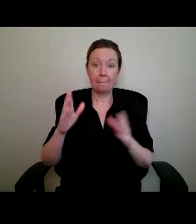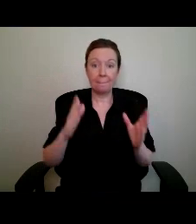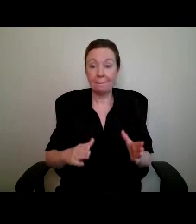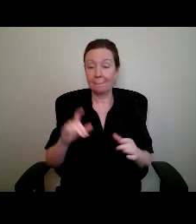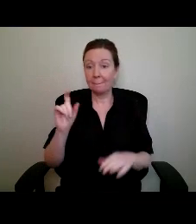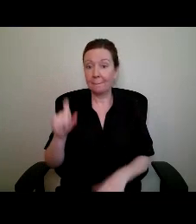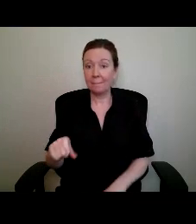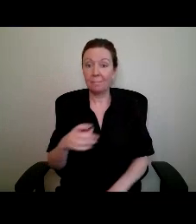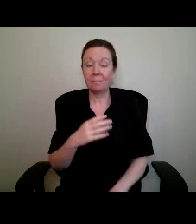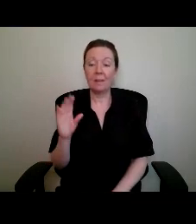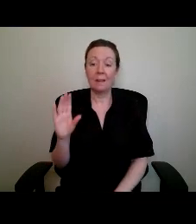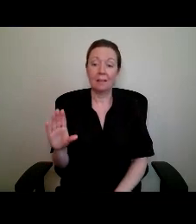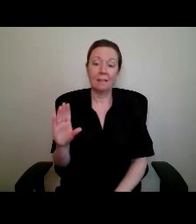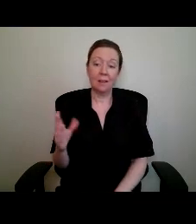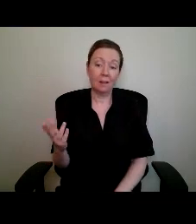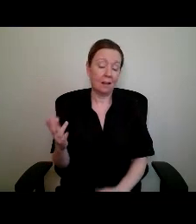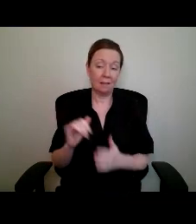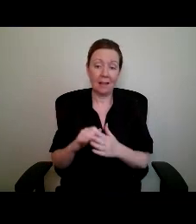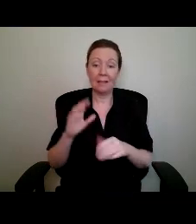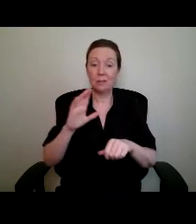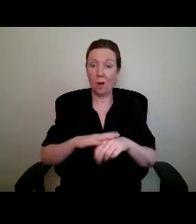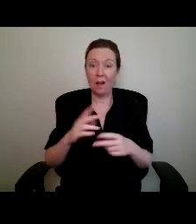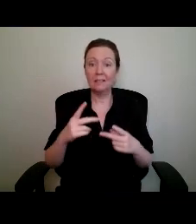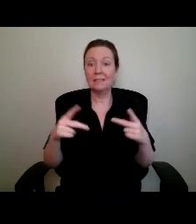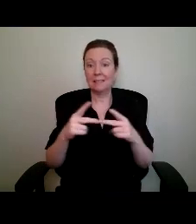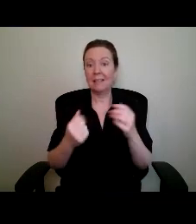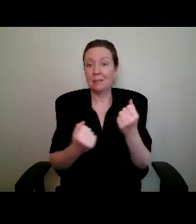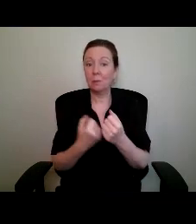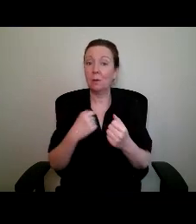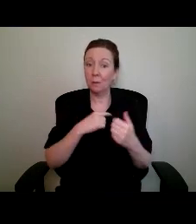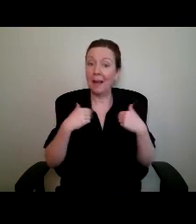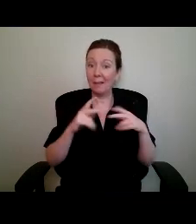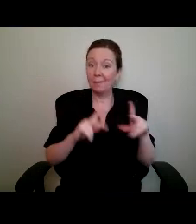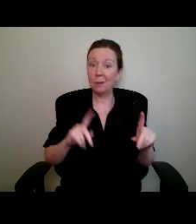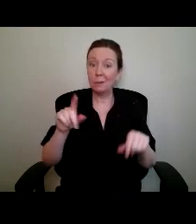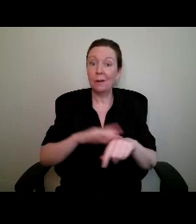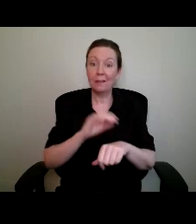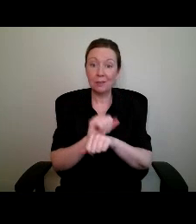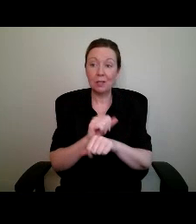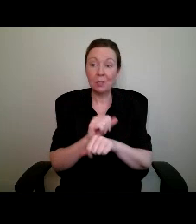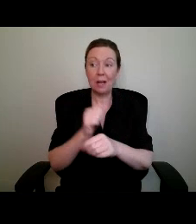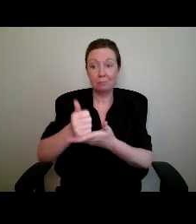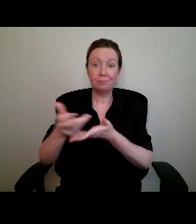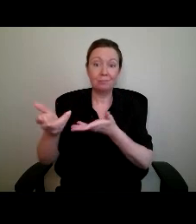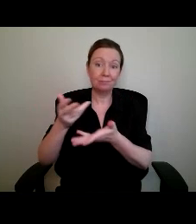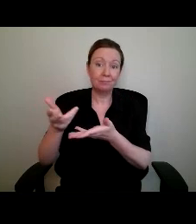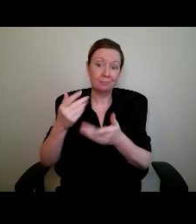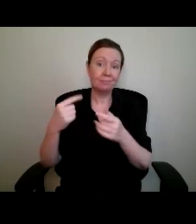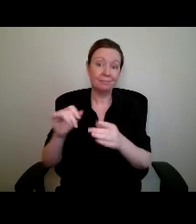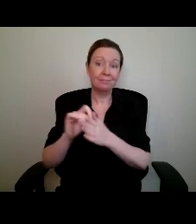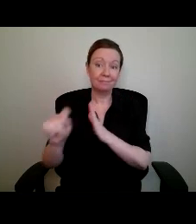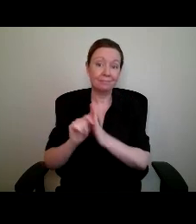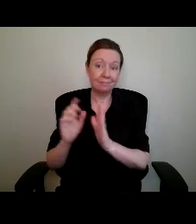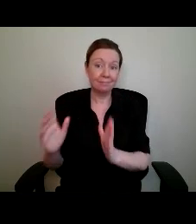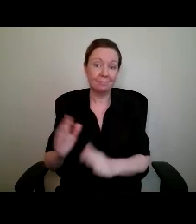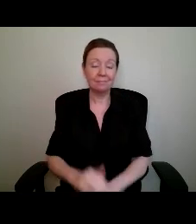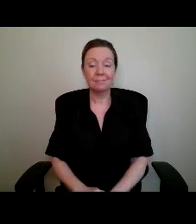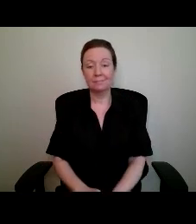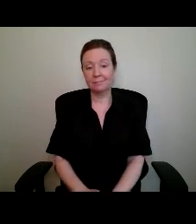and that's on-site support. So we actually have folks going on the job and helping people learn the job